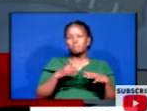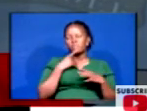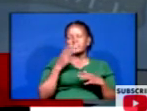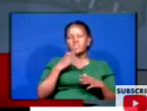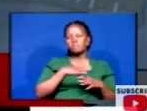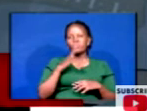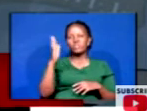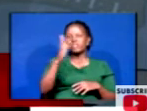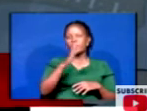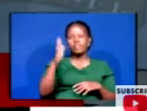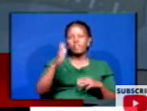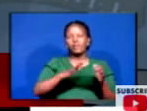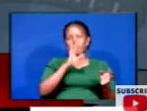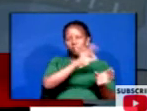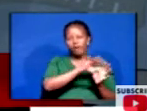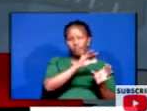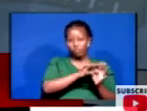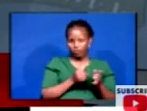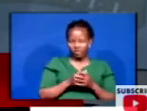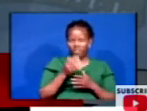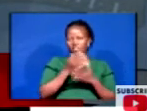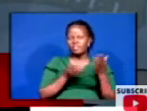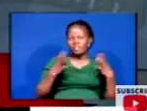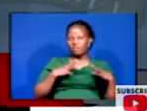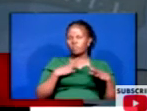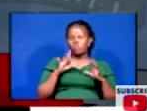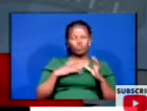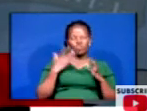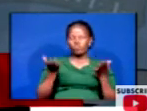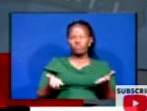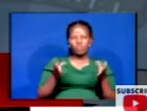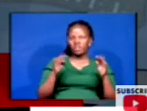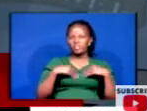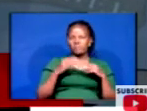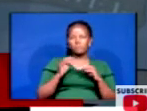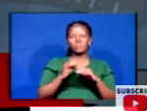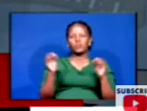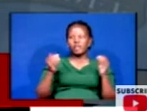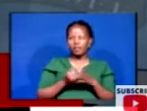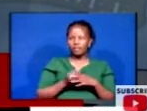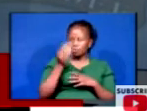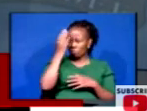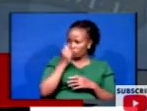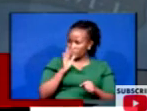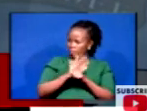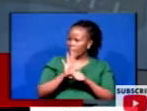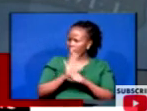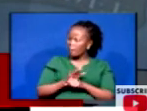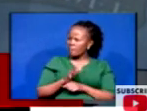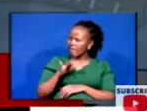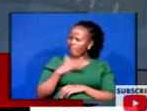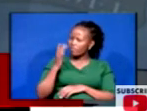Mm-hmm. Okay? There is a sense of dejection. Then it is a bad thing, because people feel that they didn't get a just